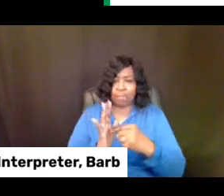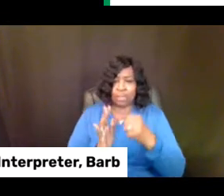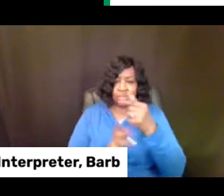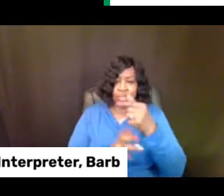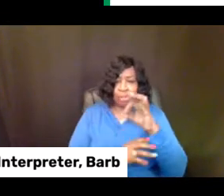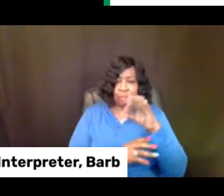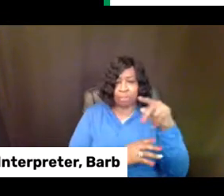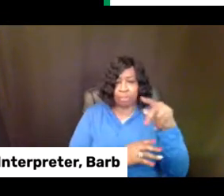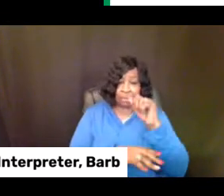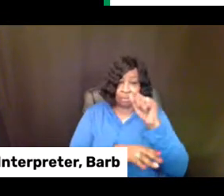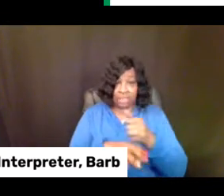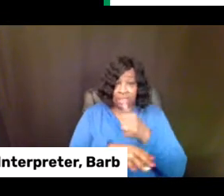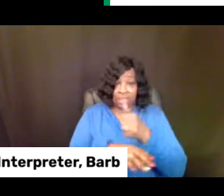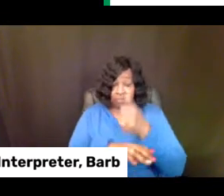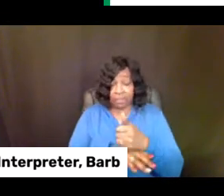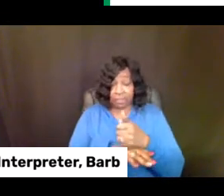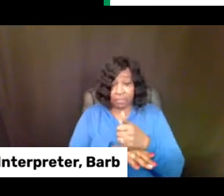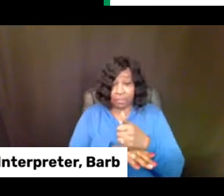GFPP implementation,